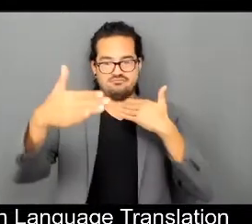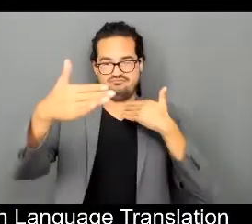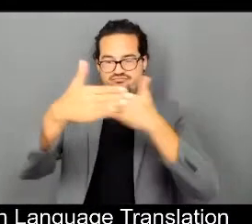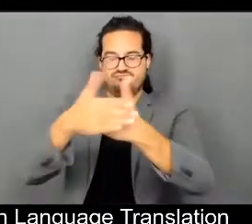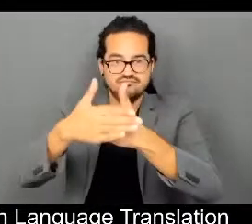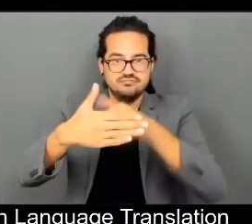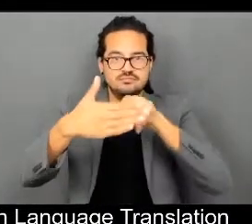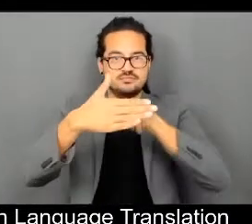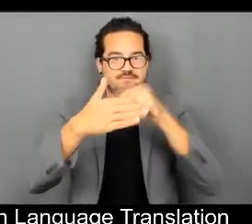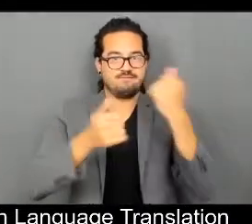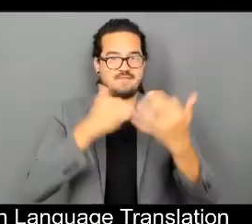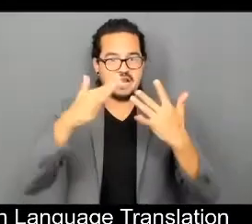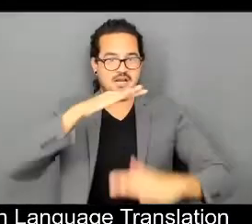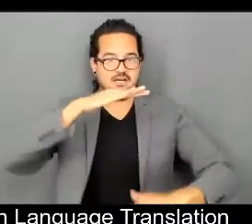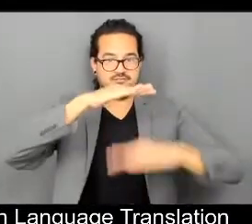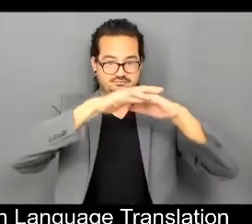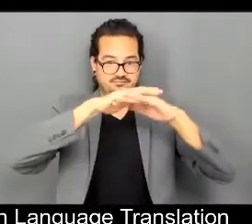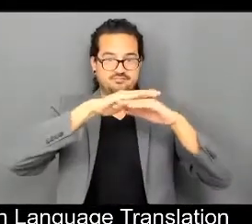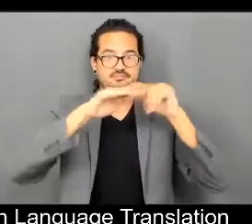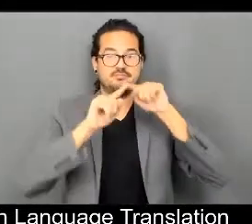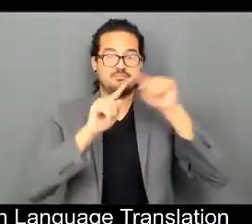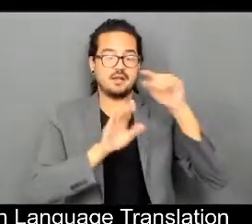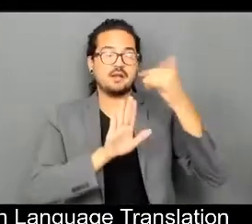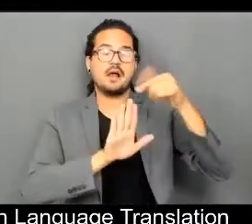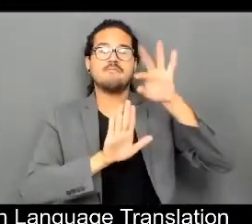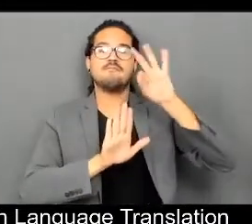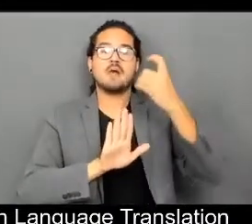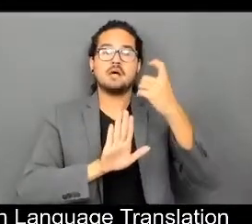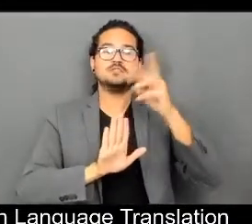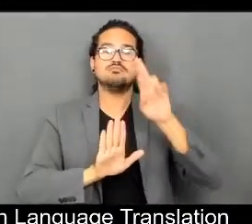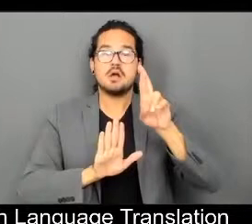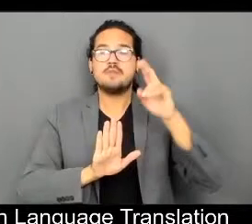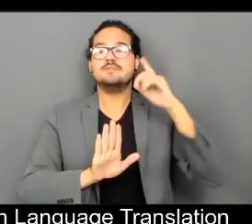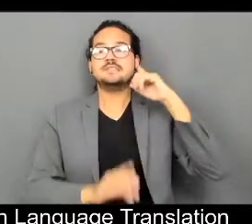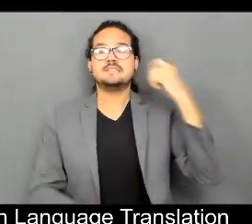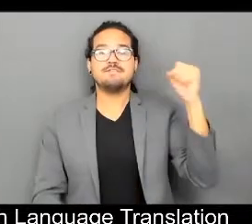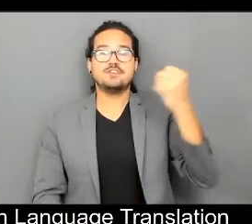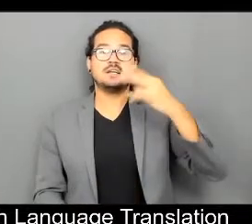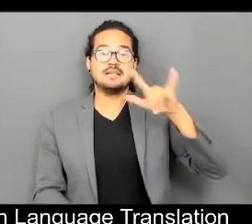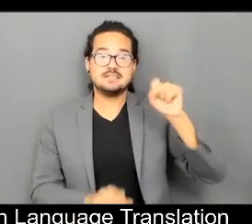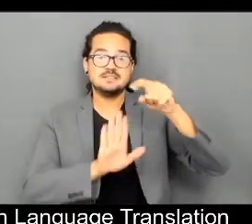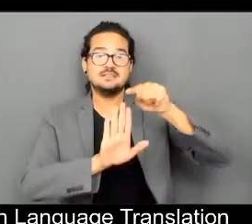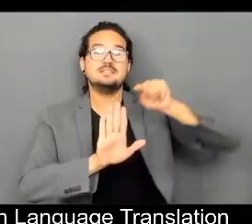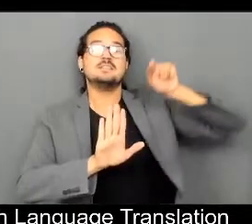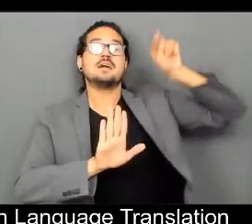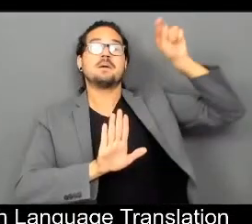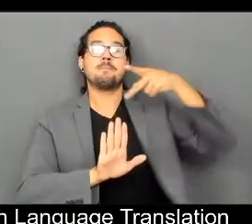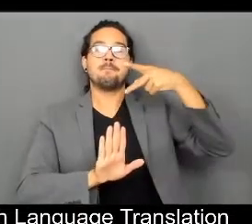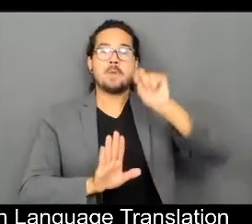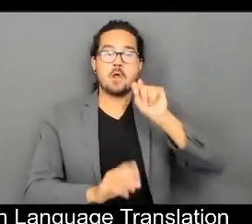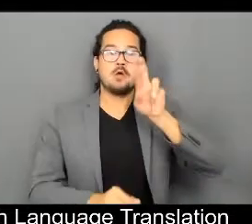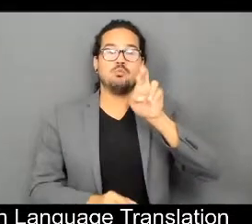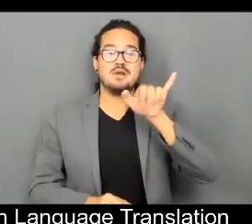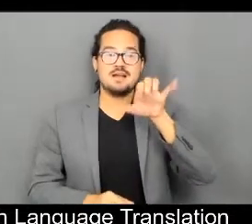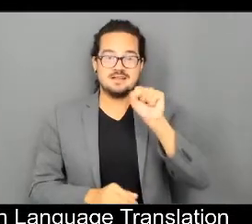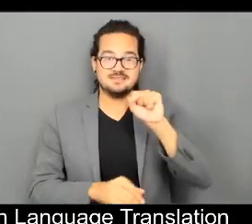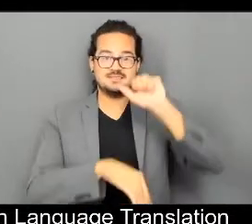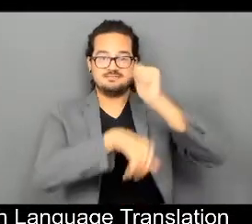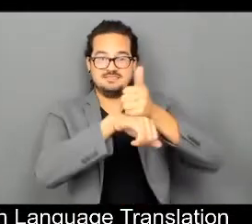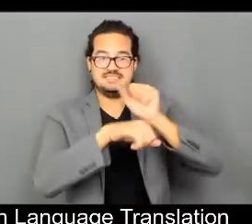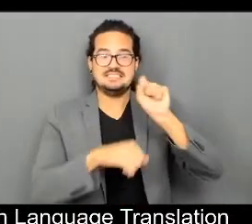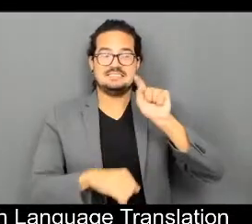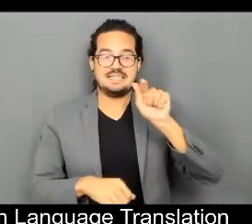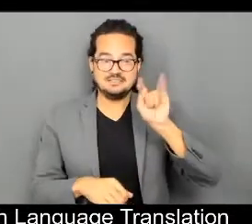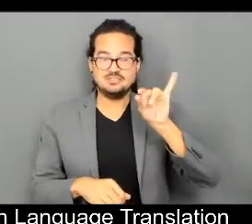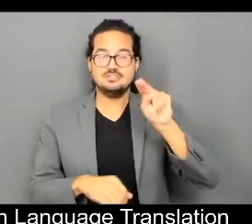Drive, Silver Hills, the other area of Point Reyes Station, a little bit there to the north.